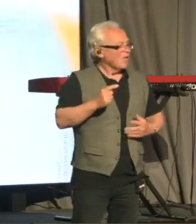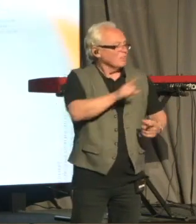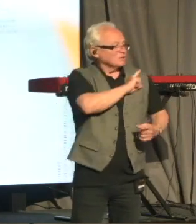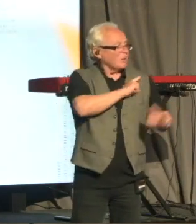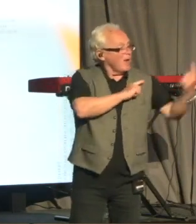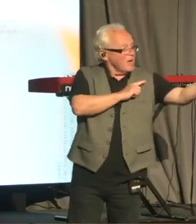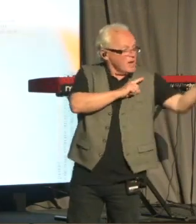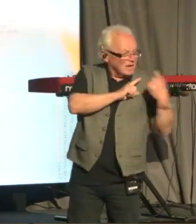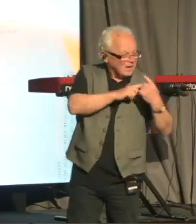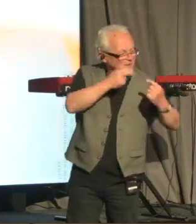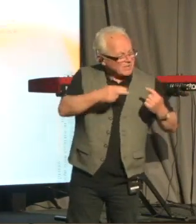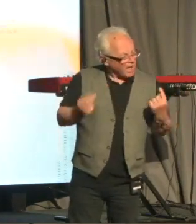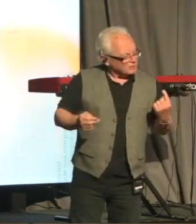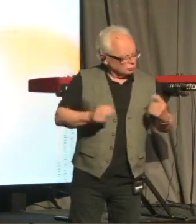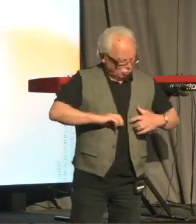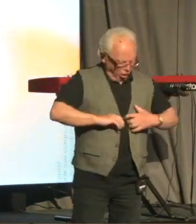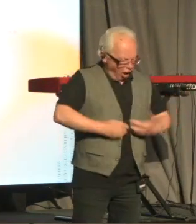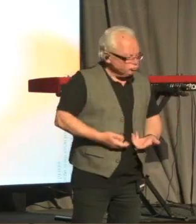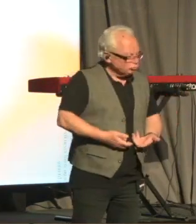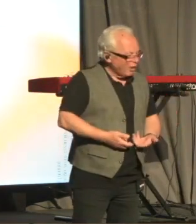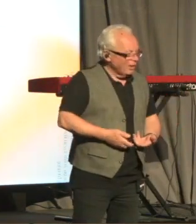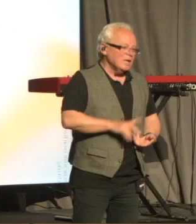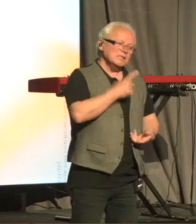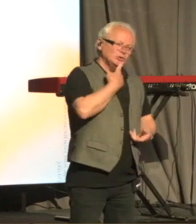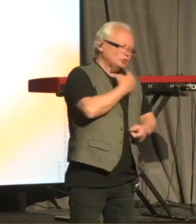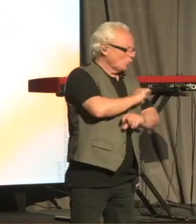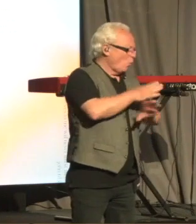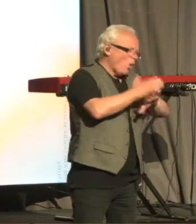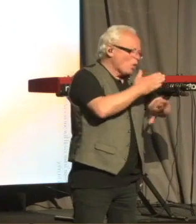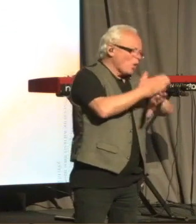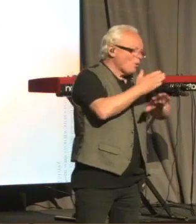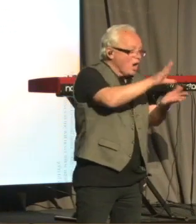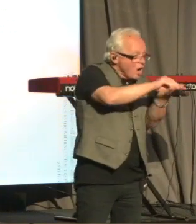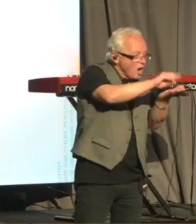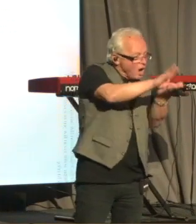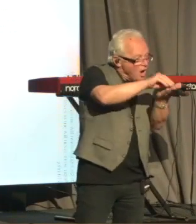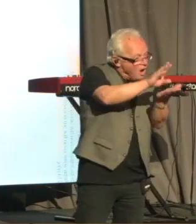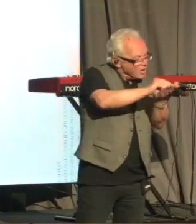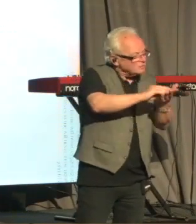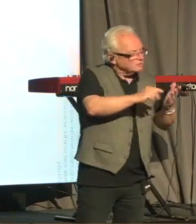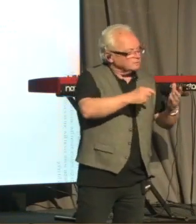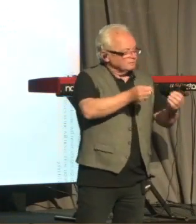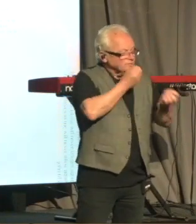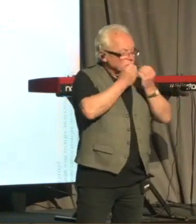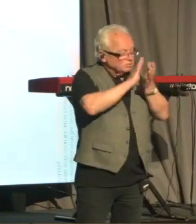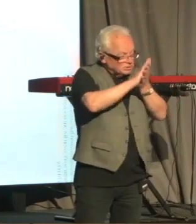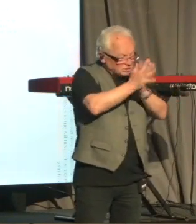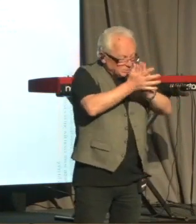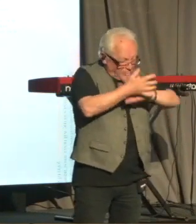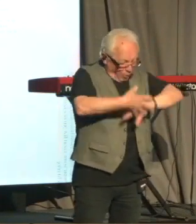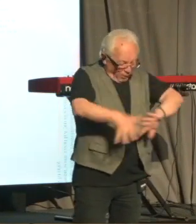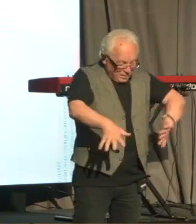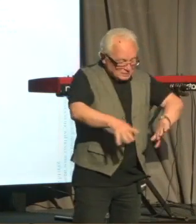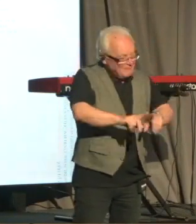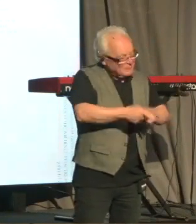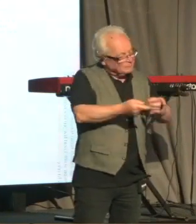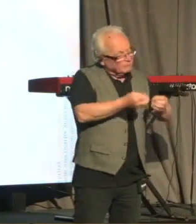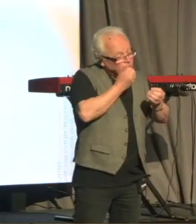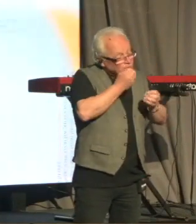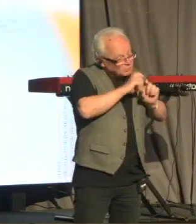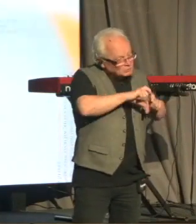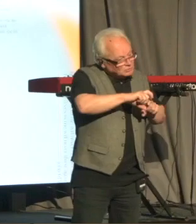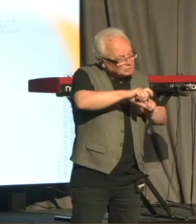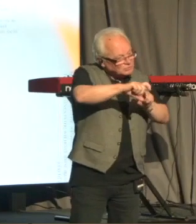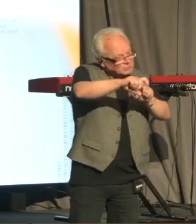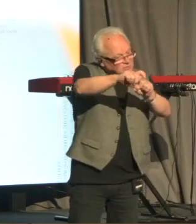you're hungry. He says, do not work for food that spoils, but for food that endures to eternal life, which the Son of Man